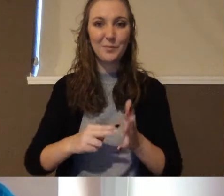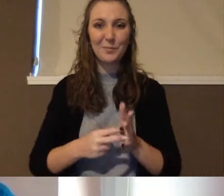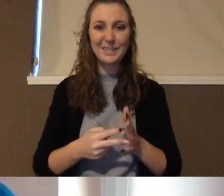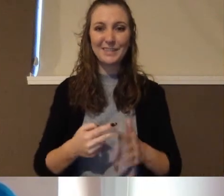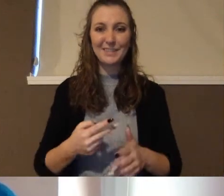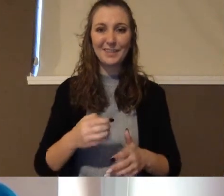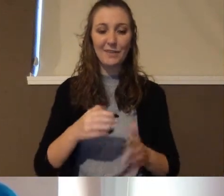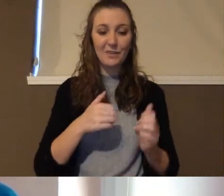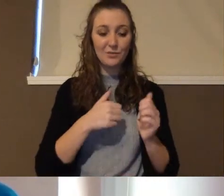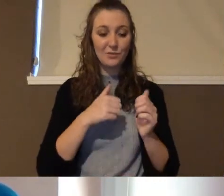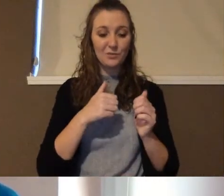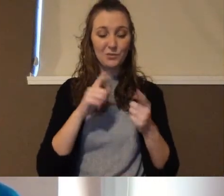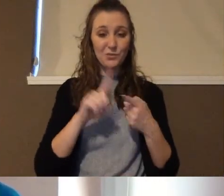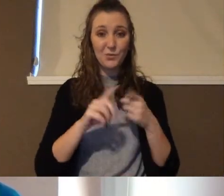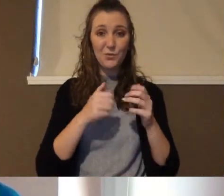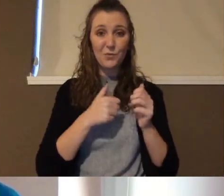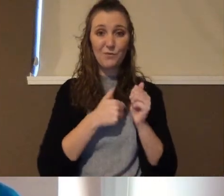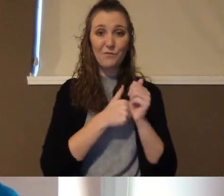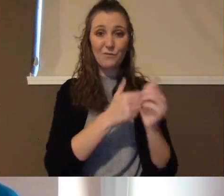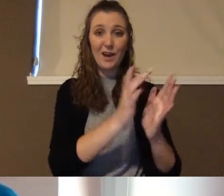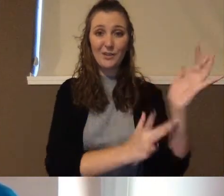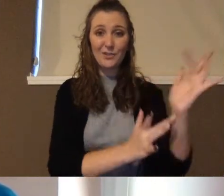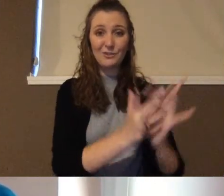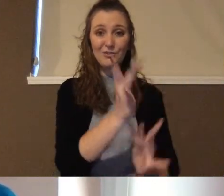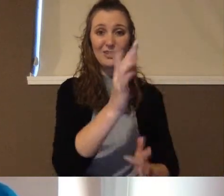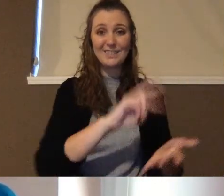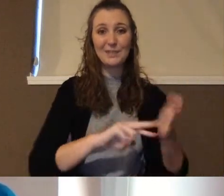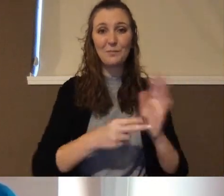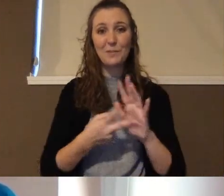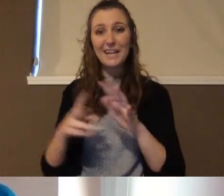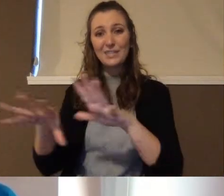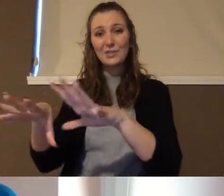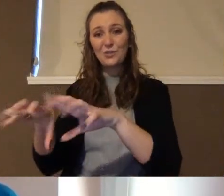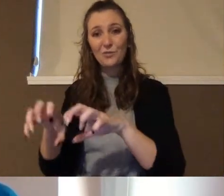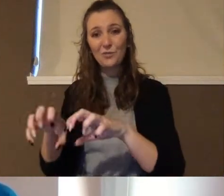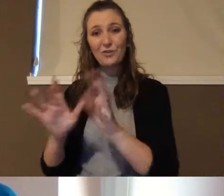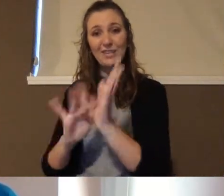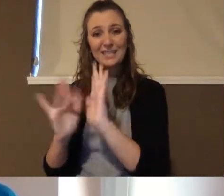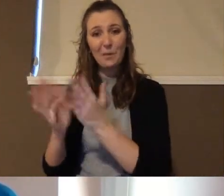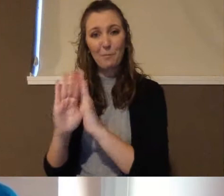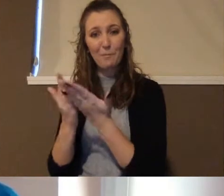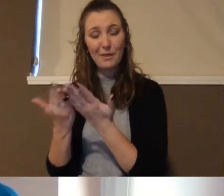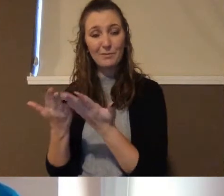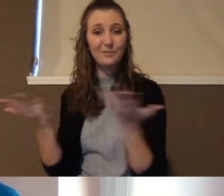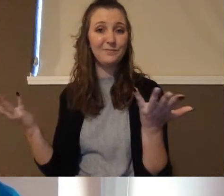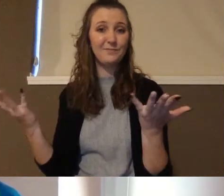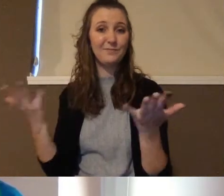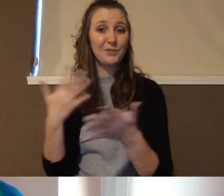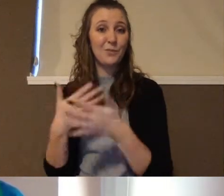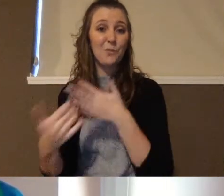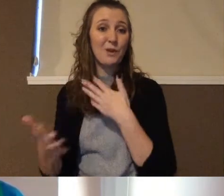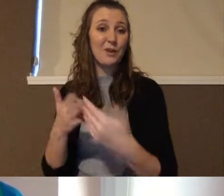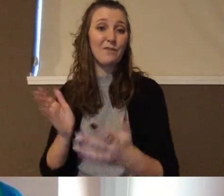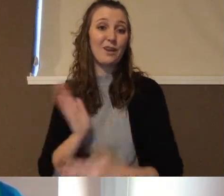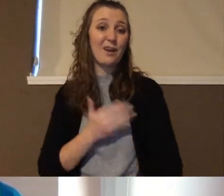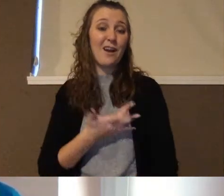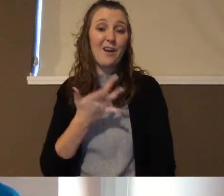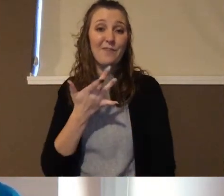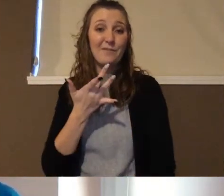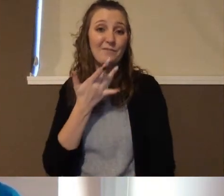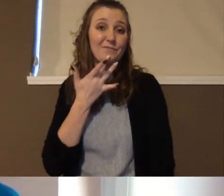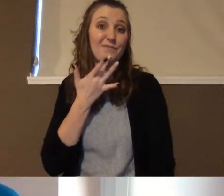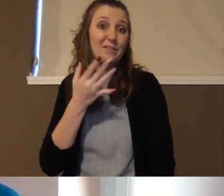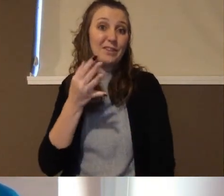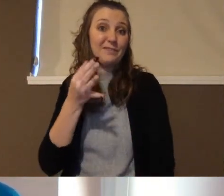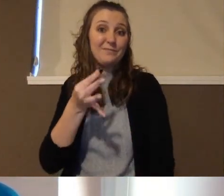to new ways of hearing and living God's word, then all we have to do to follow Jesus is freeze